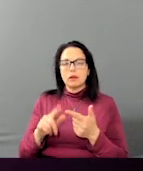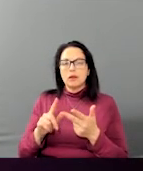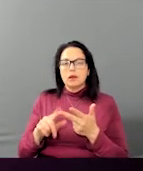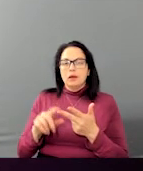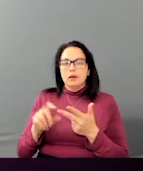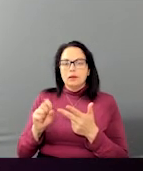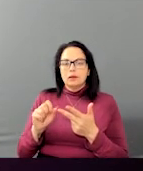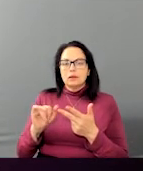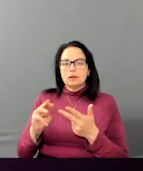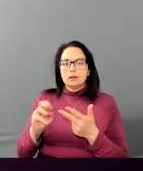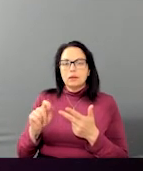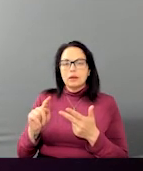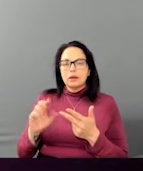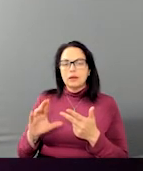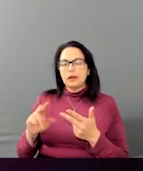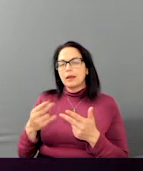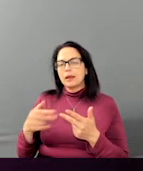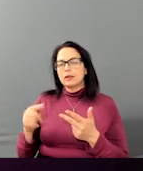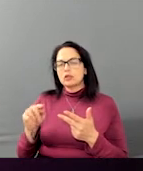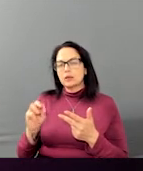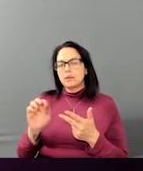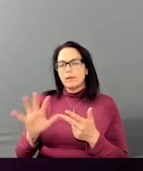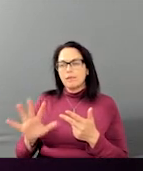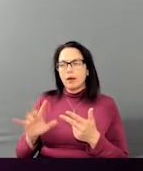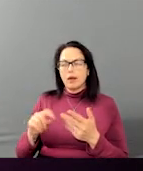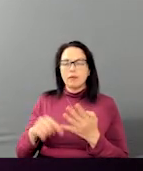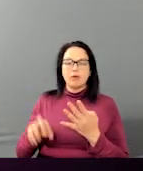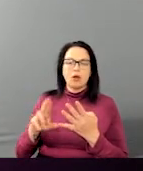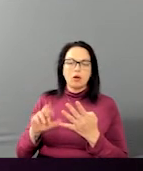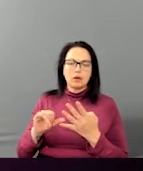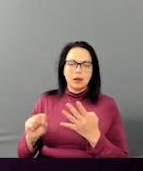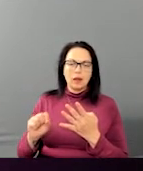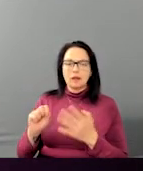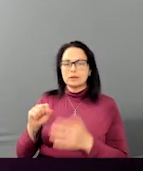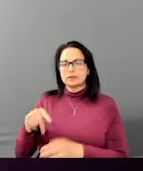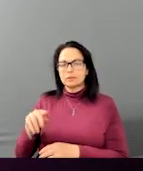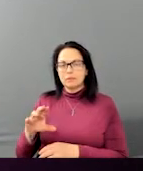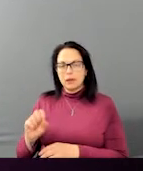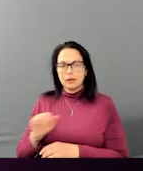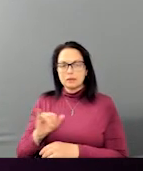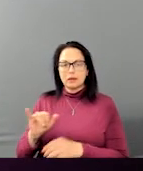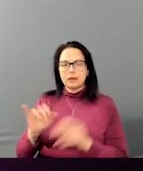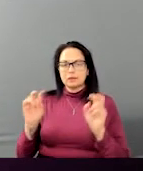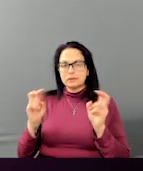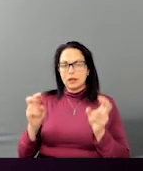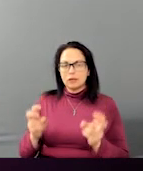like HTML5 or ARIA specs, like title attributes or